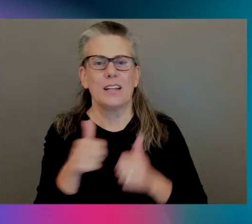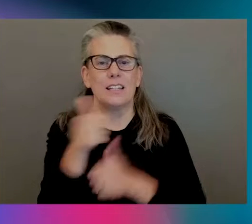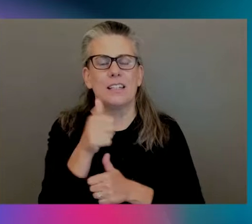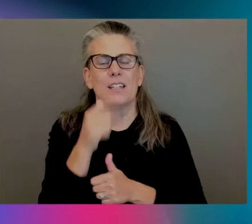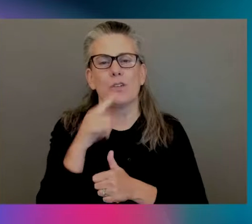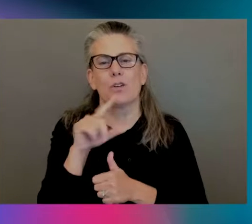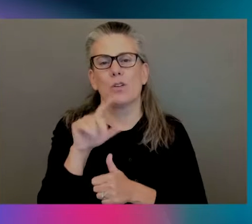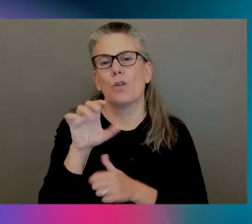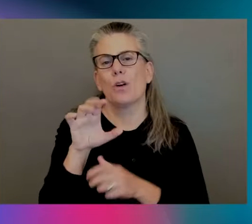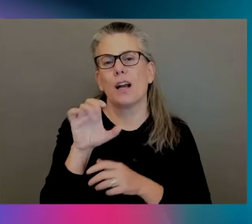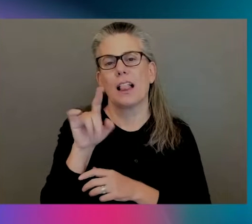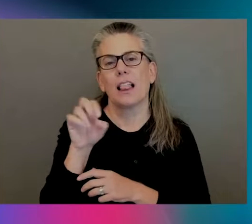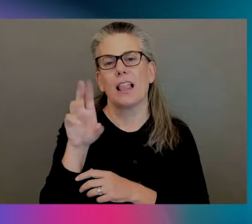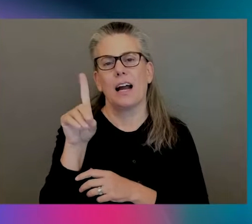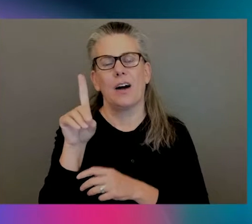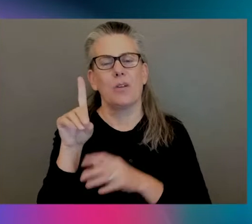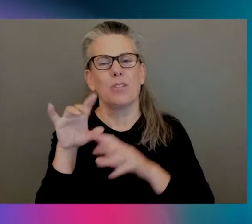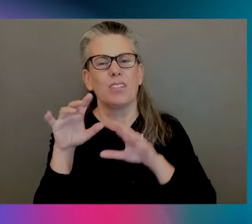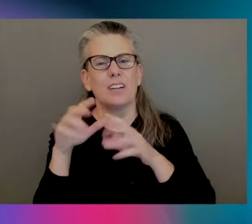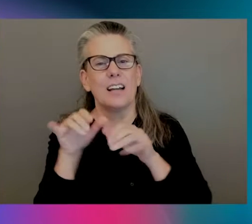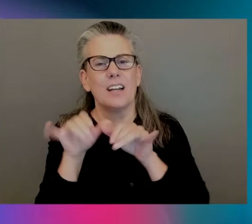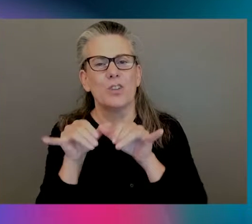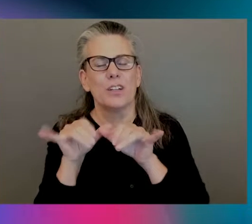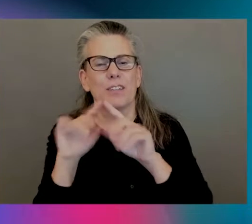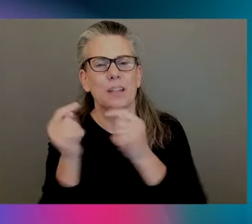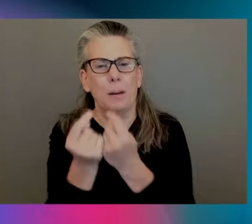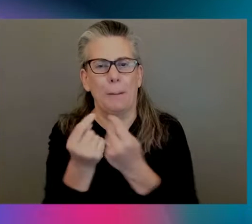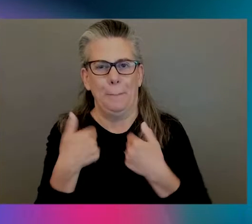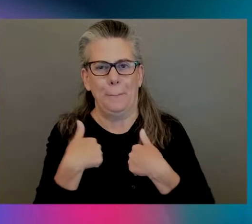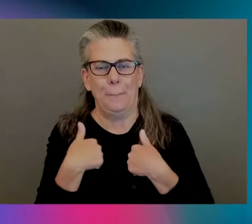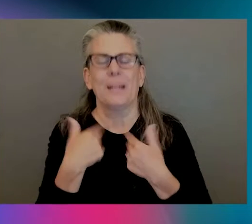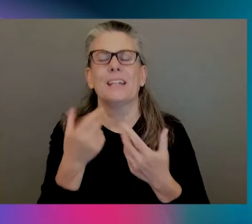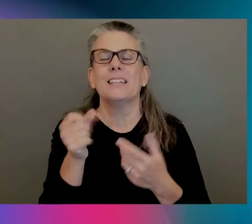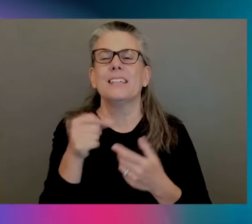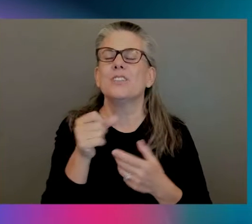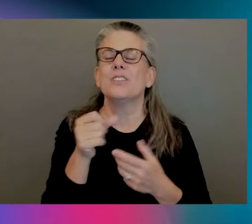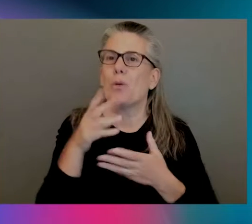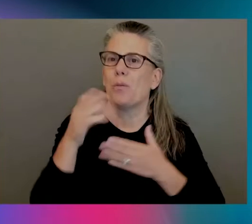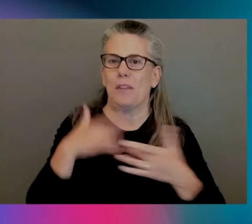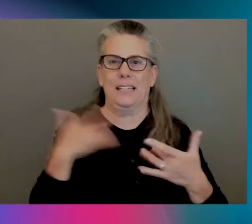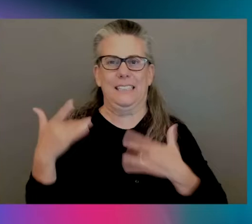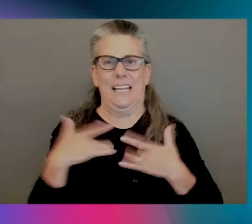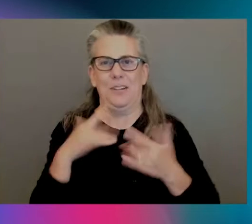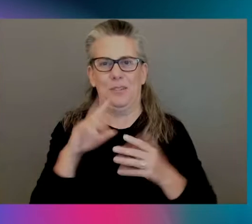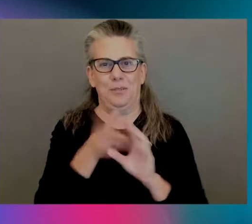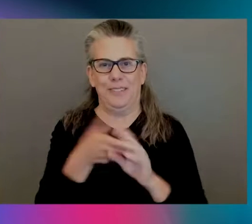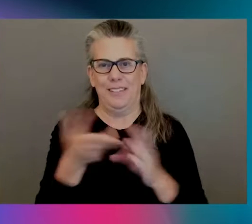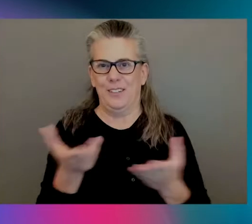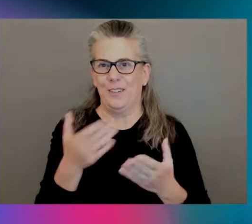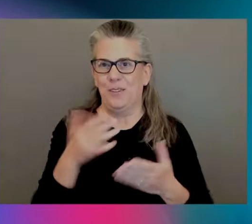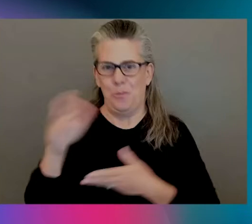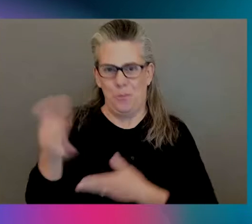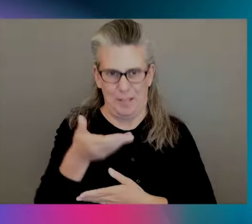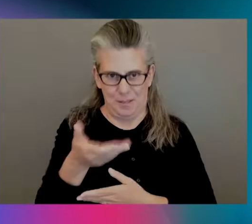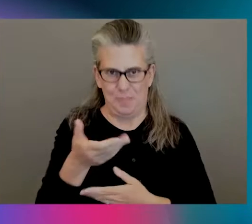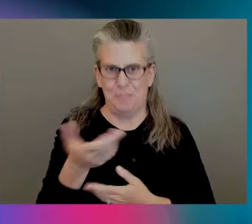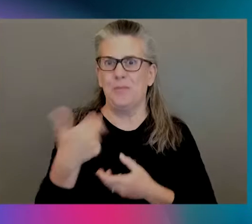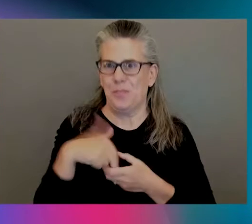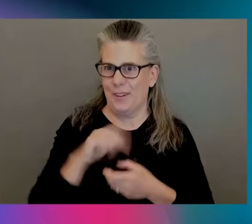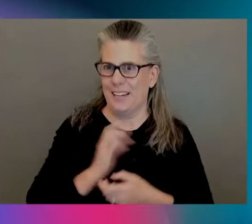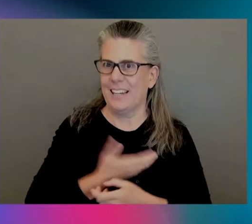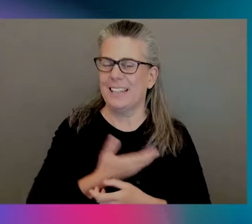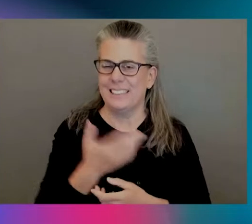and I'm super excited to be here. So if this is your first time joining us, welcome. Excellent. And we are going to talk about